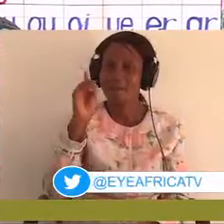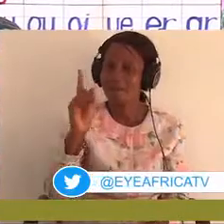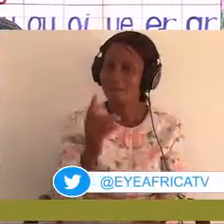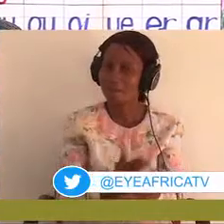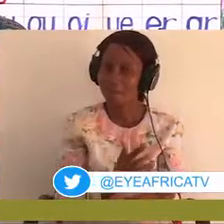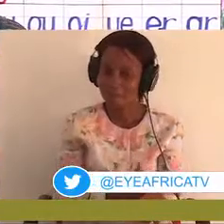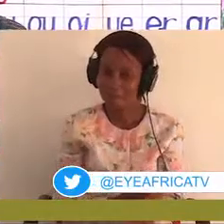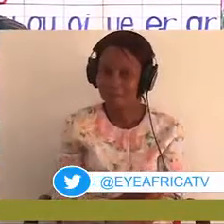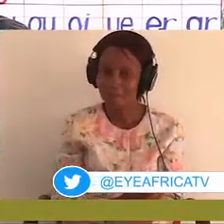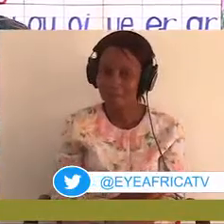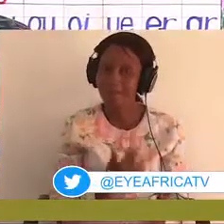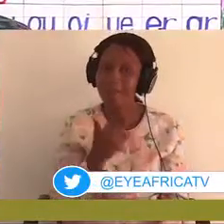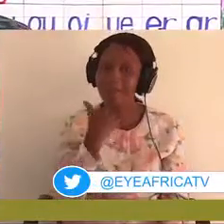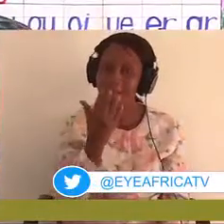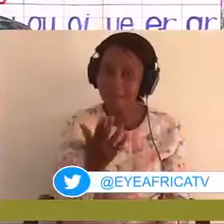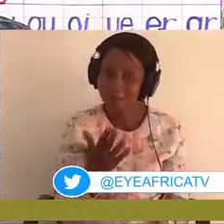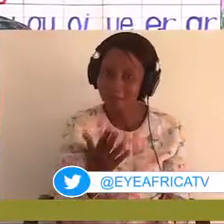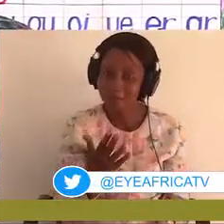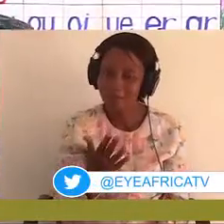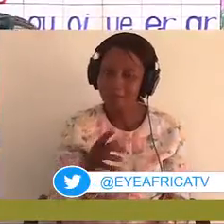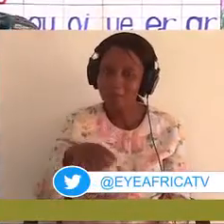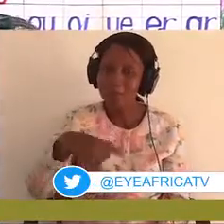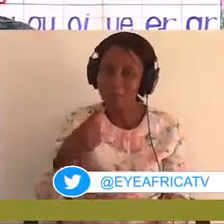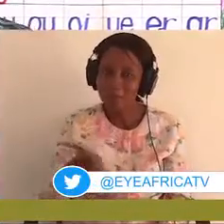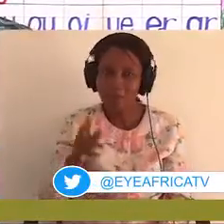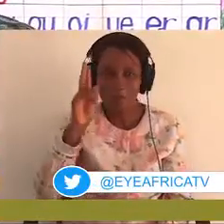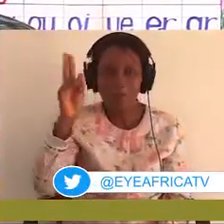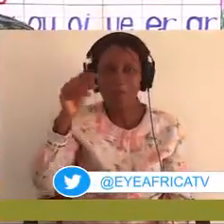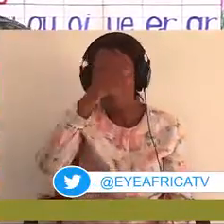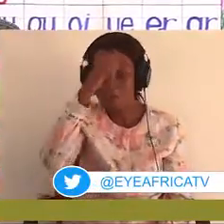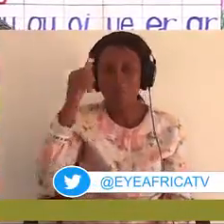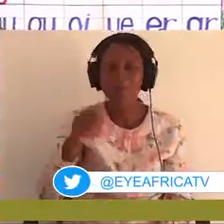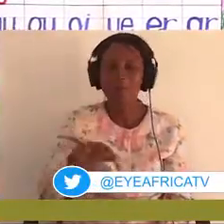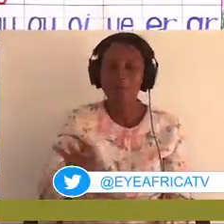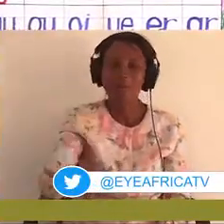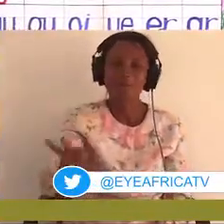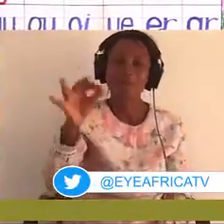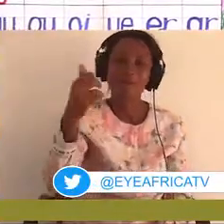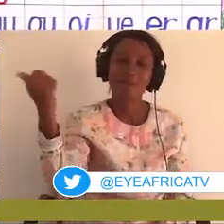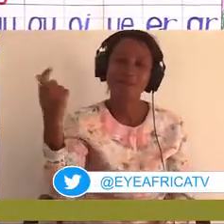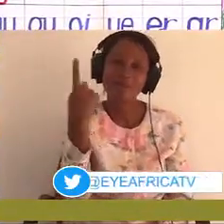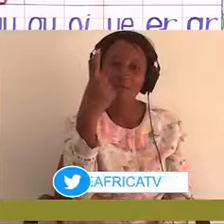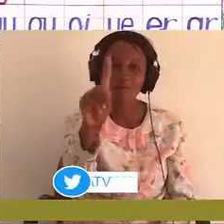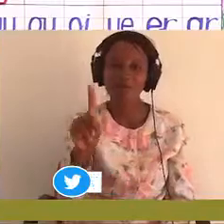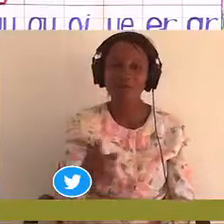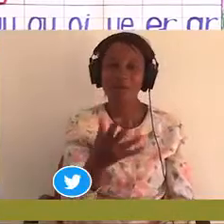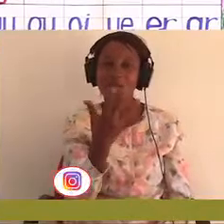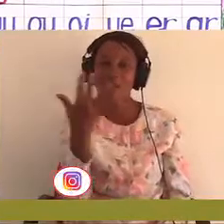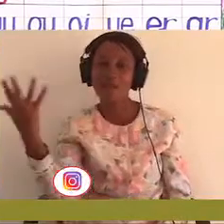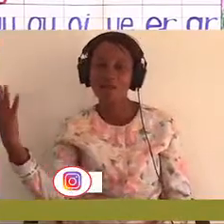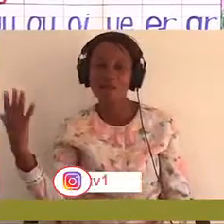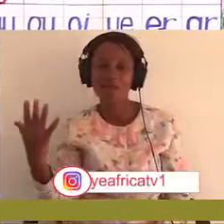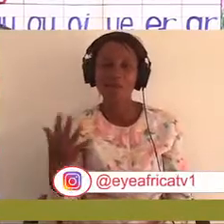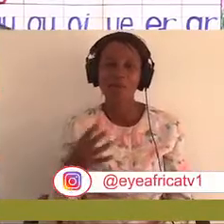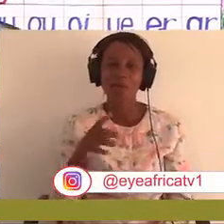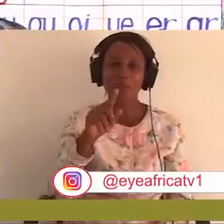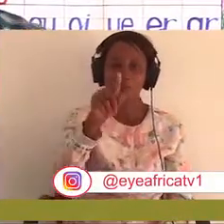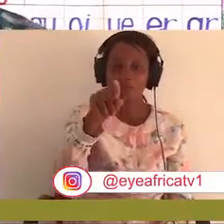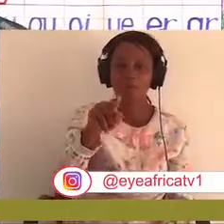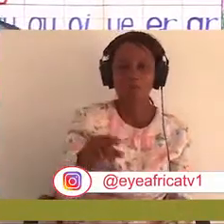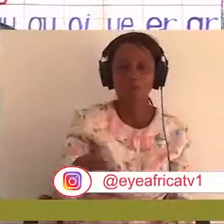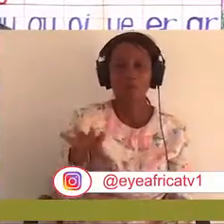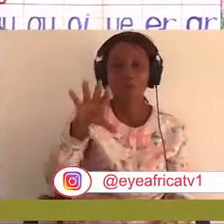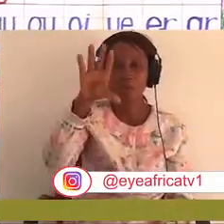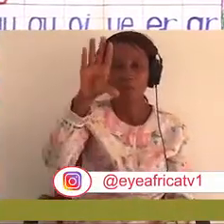before asking you about the homework, let me find out first. How many of you did a